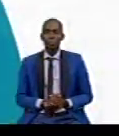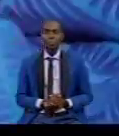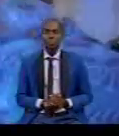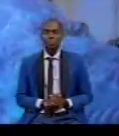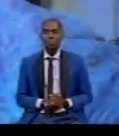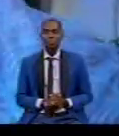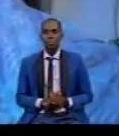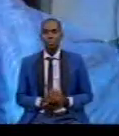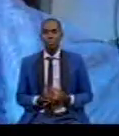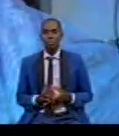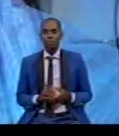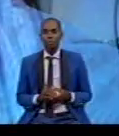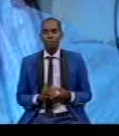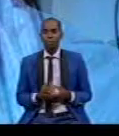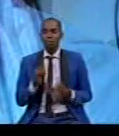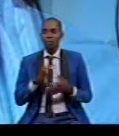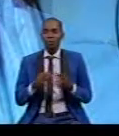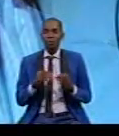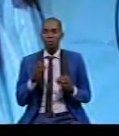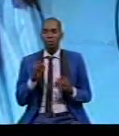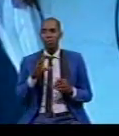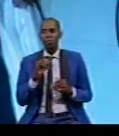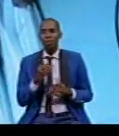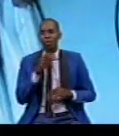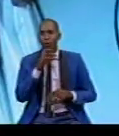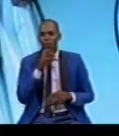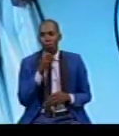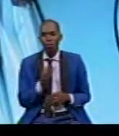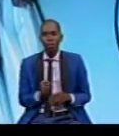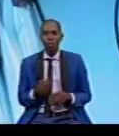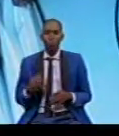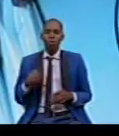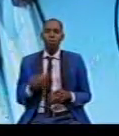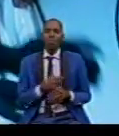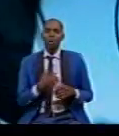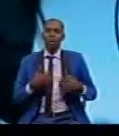I've been a sinner all along. But now